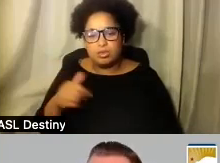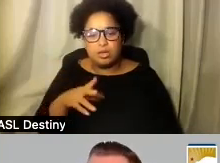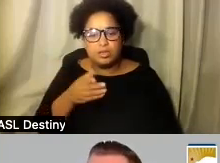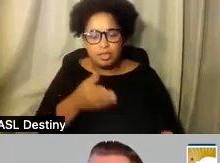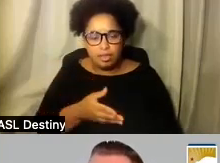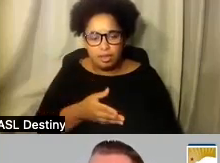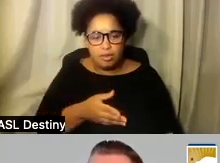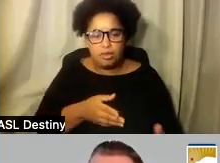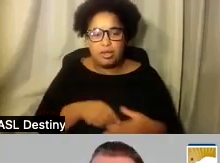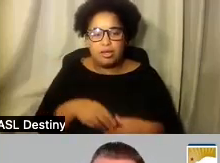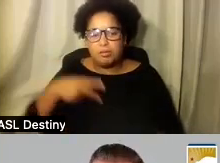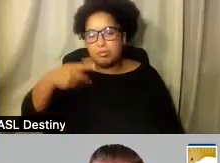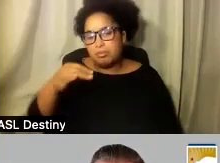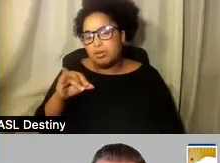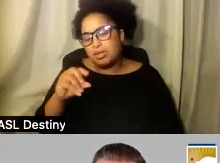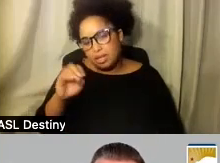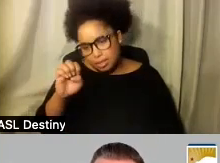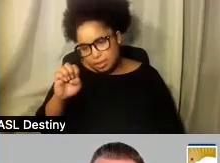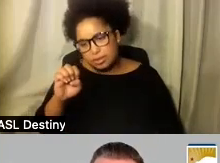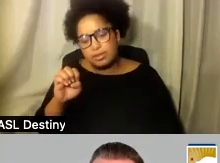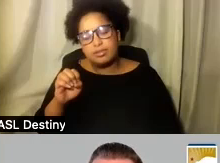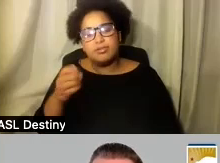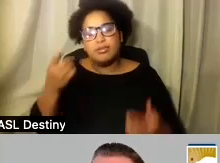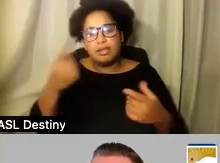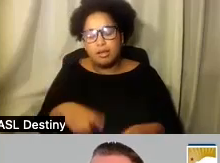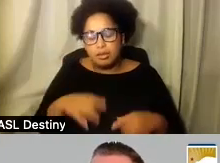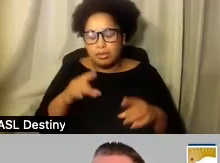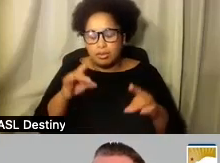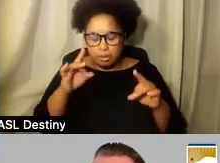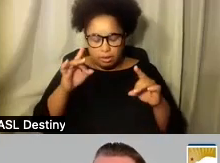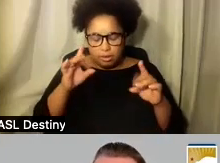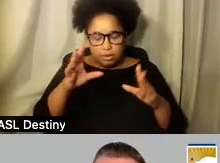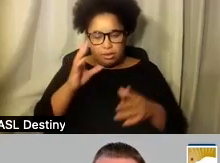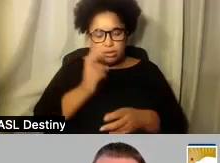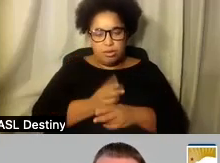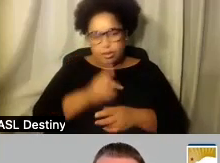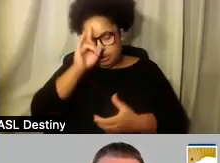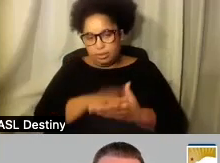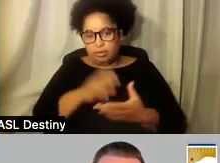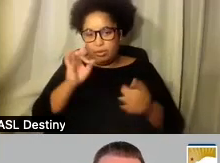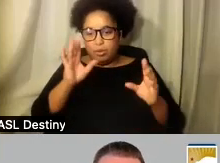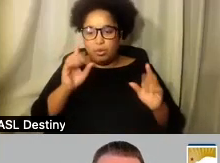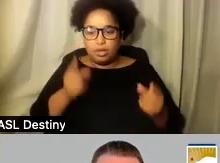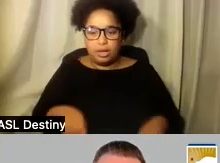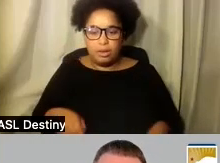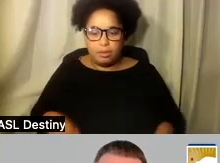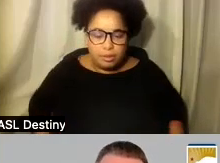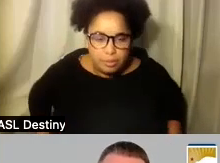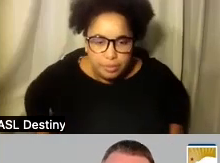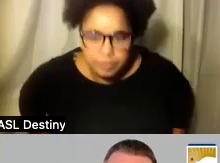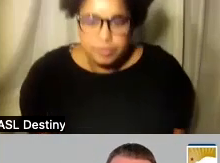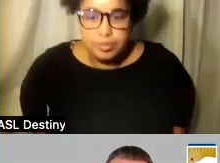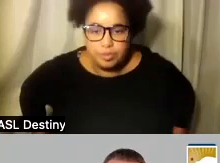at, in Paradise when that fire occurred. It's just unbelievable what kind of devastation